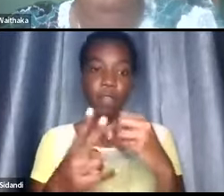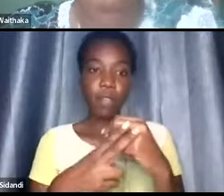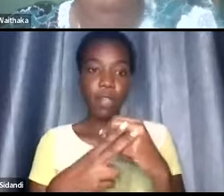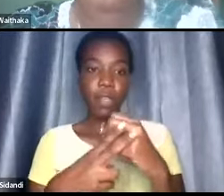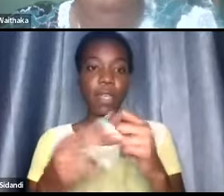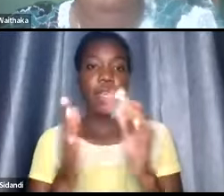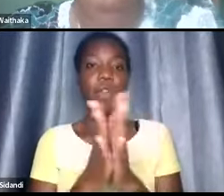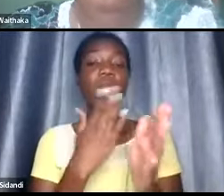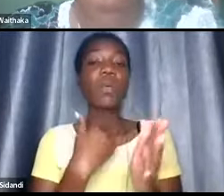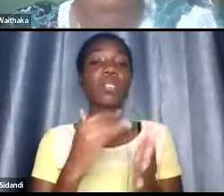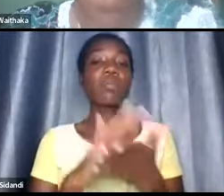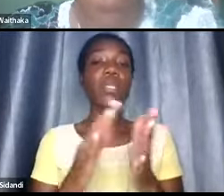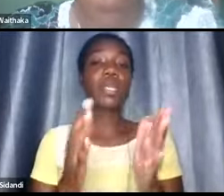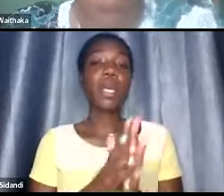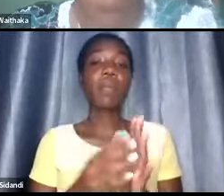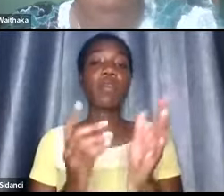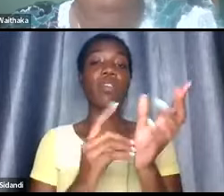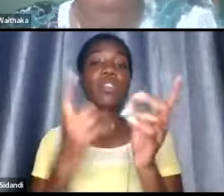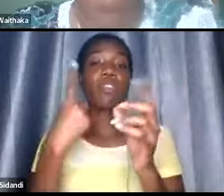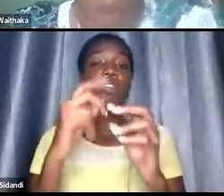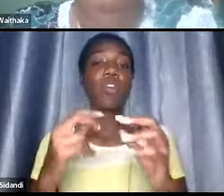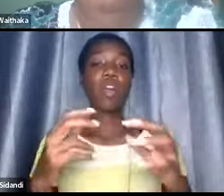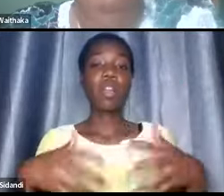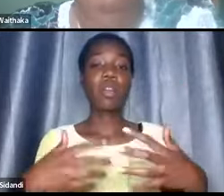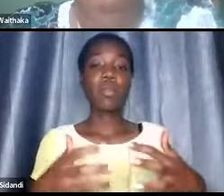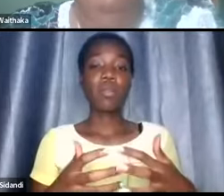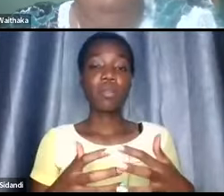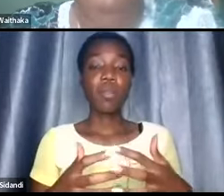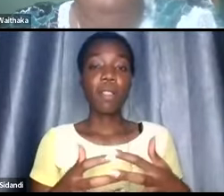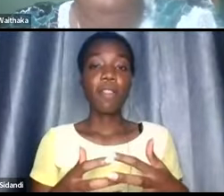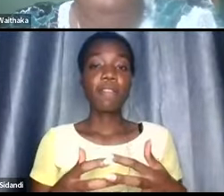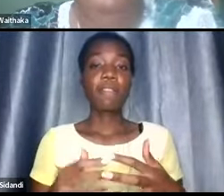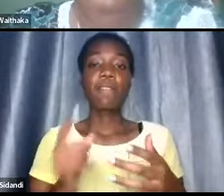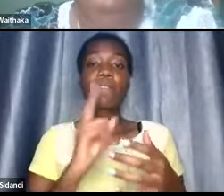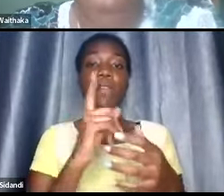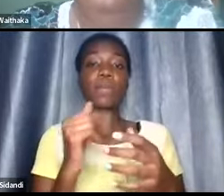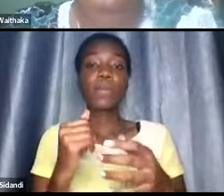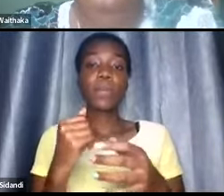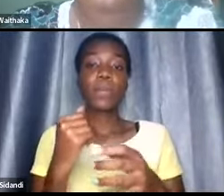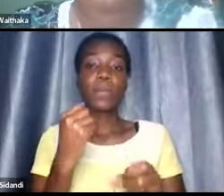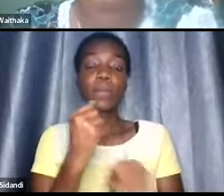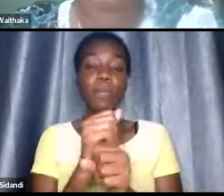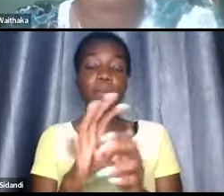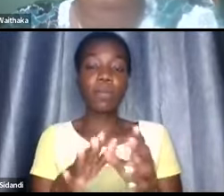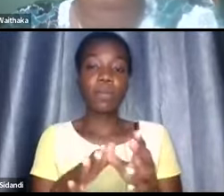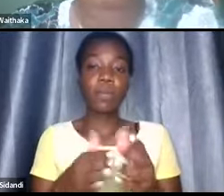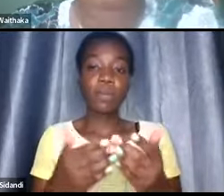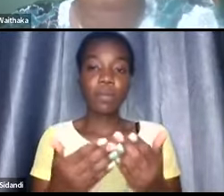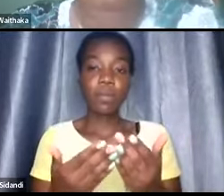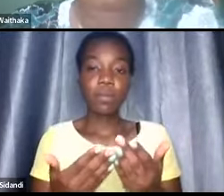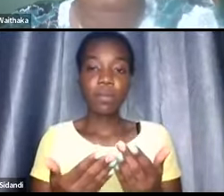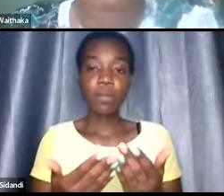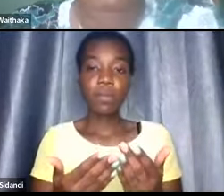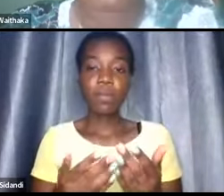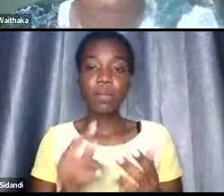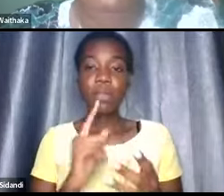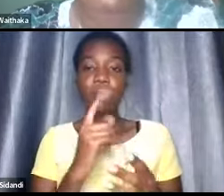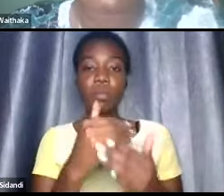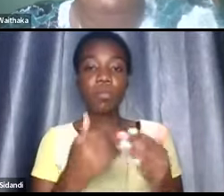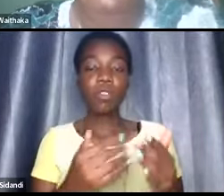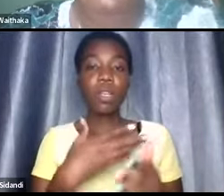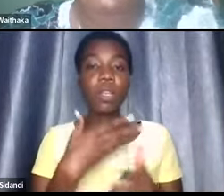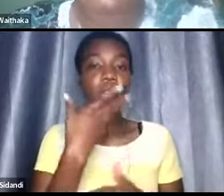zoologist. How do you, such a career with less financing in the industry? And before you answer that, allow me to